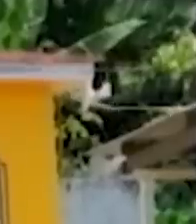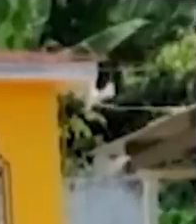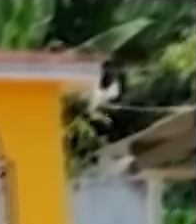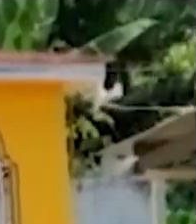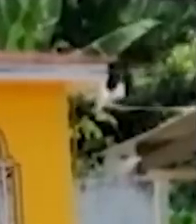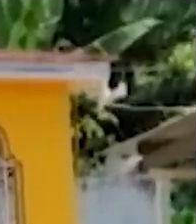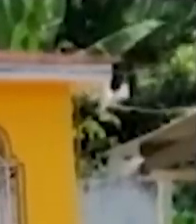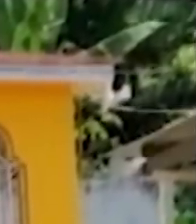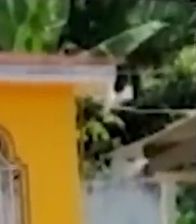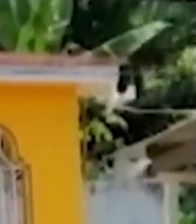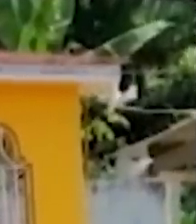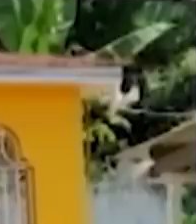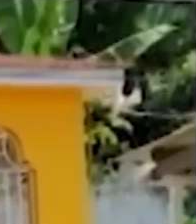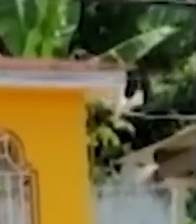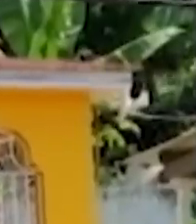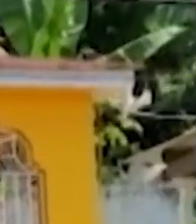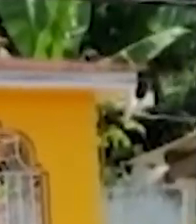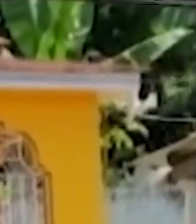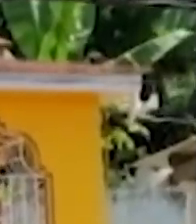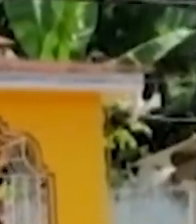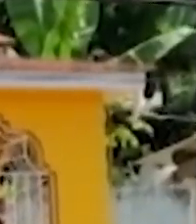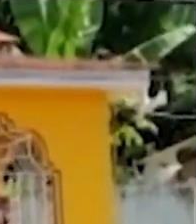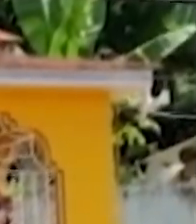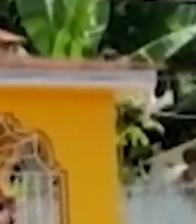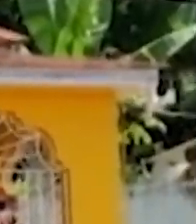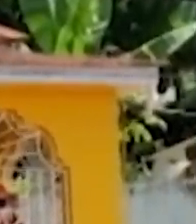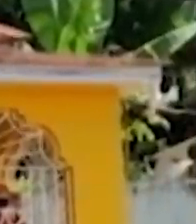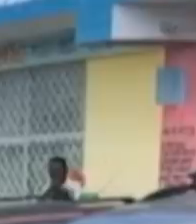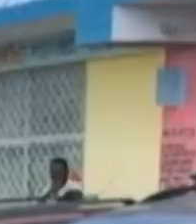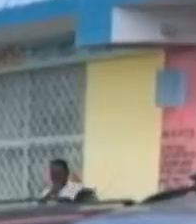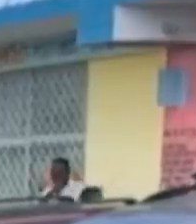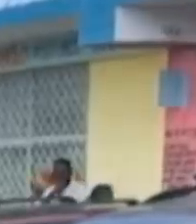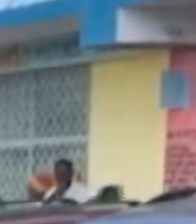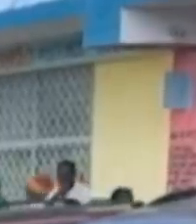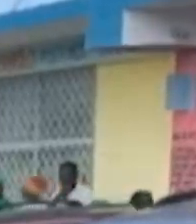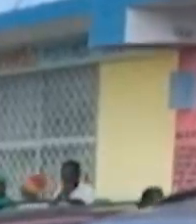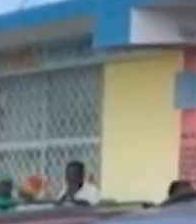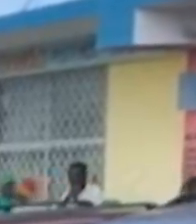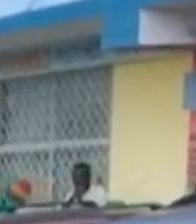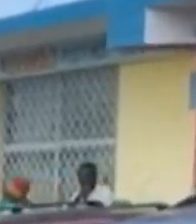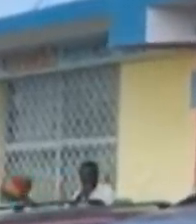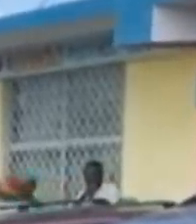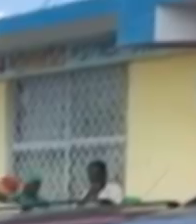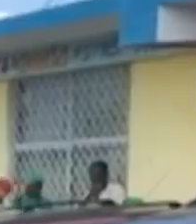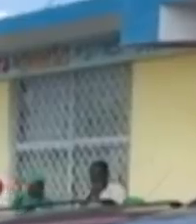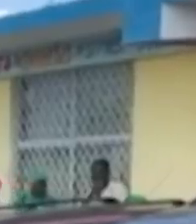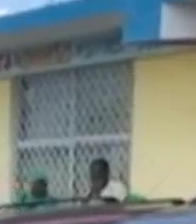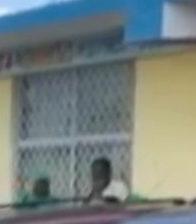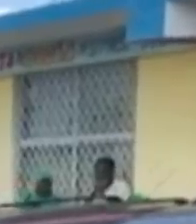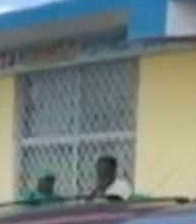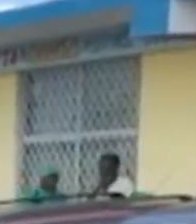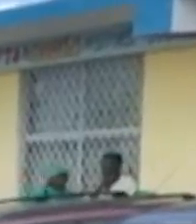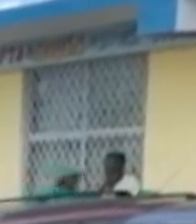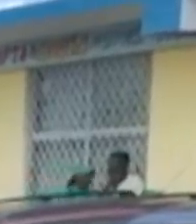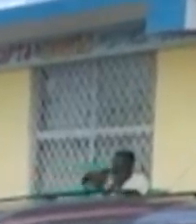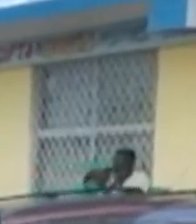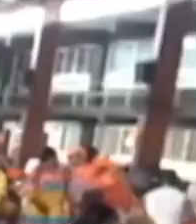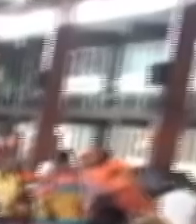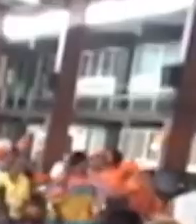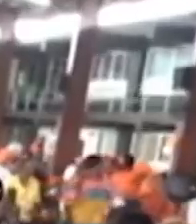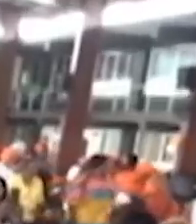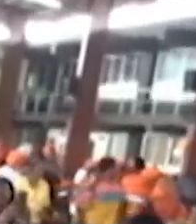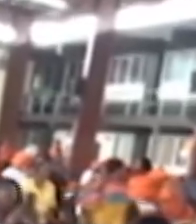when you look at some of the committees, women are so underrepresented, and they are put on committees which are